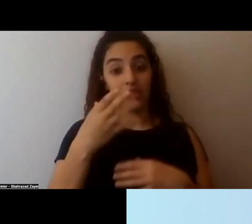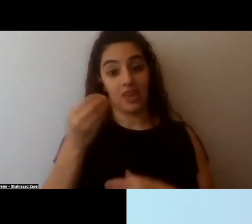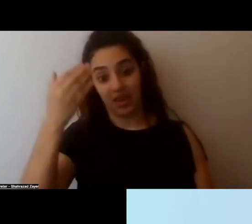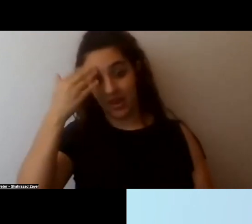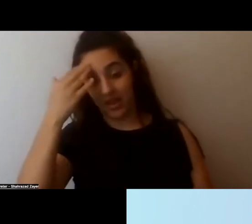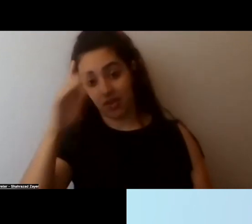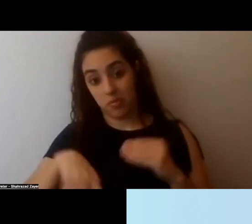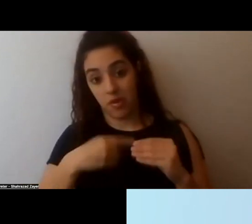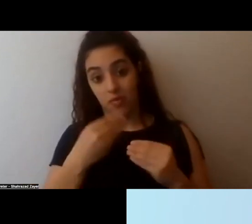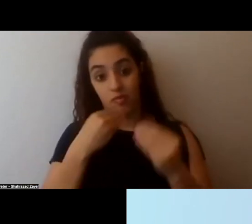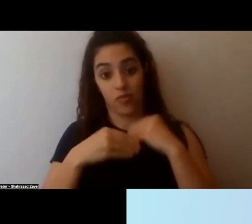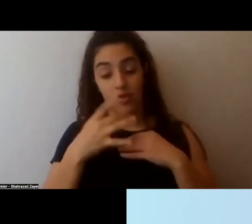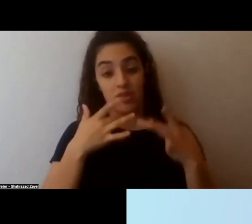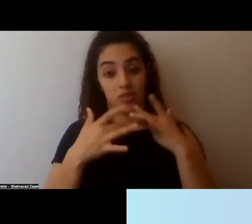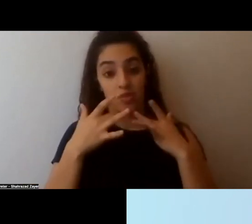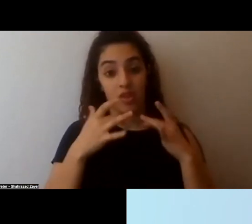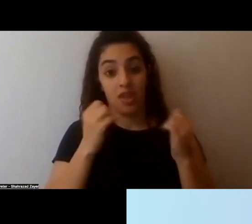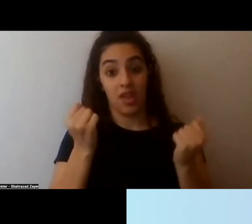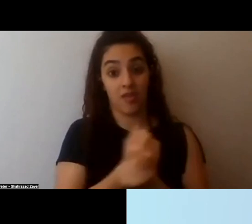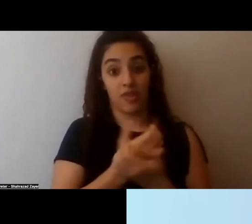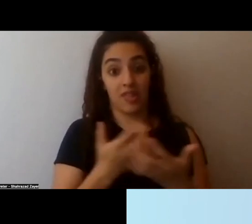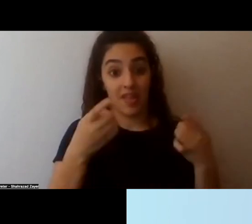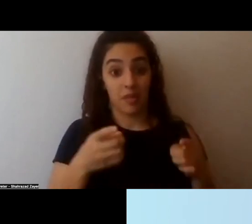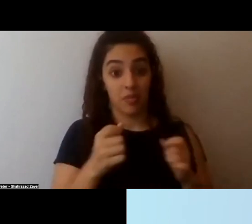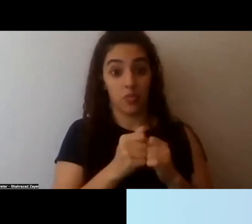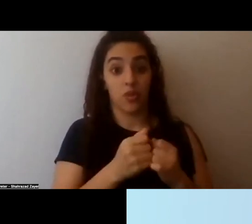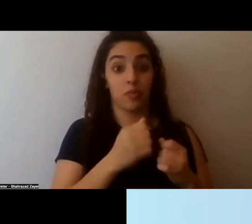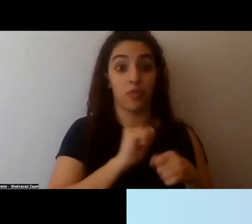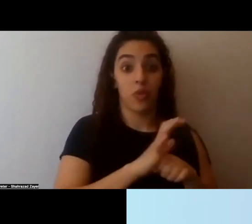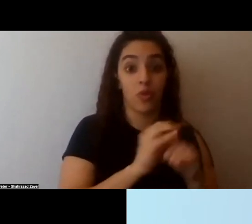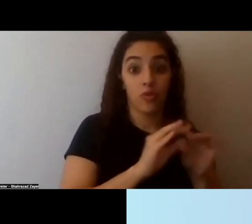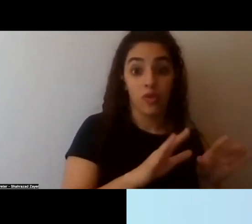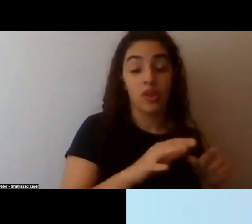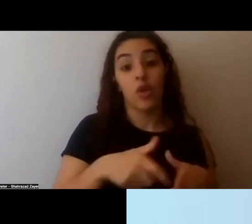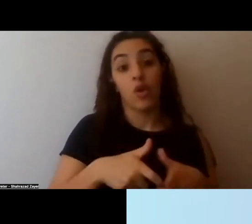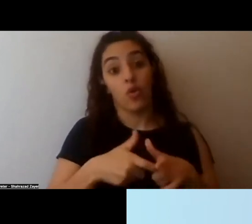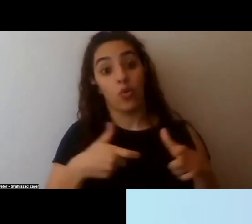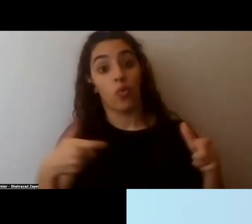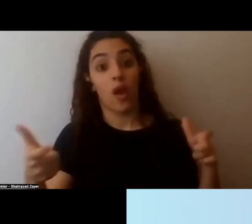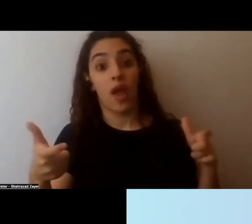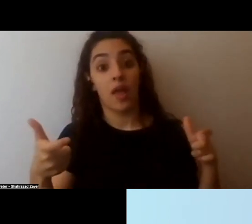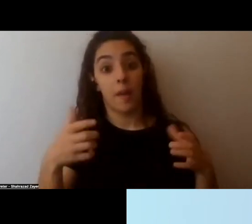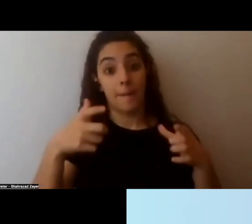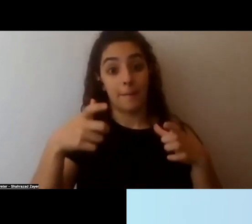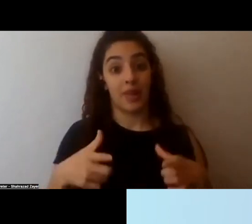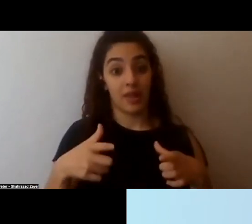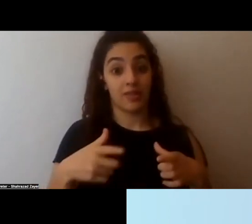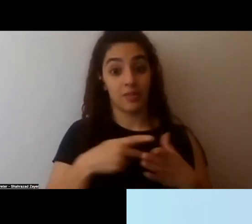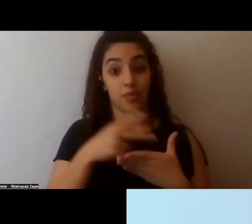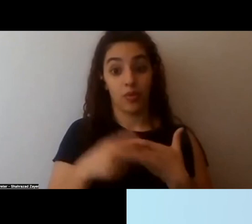with COVID, the Great Plates program, the new resources that flew in and then seem to be flowing